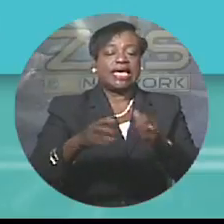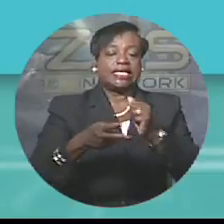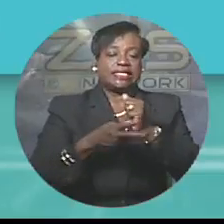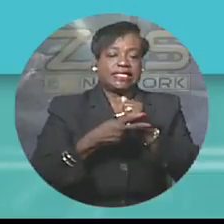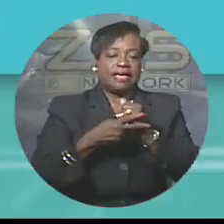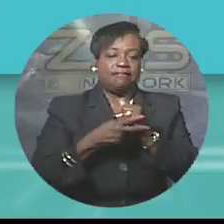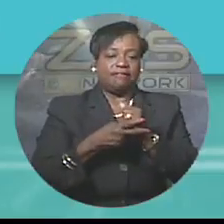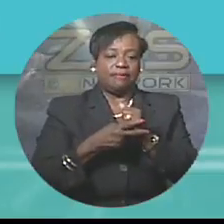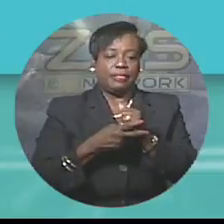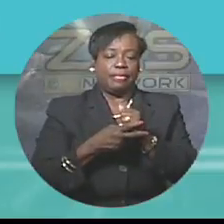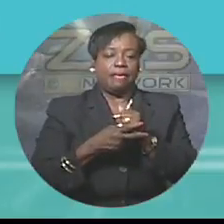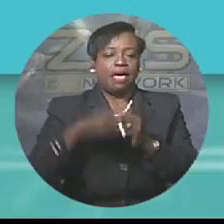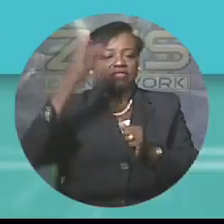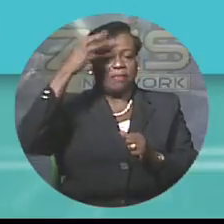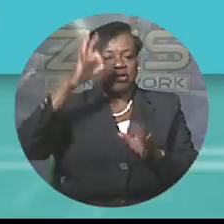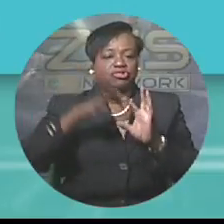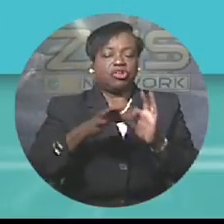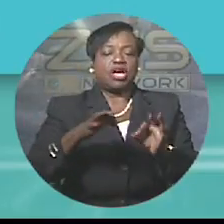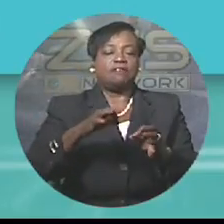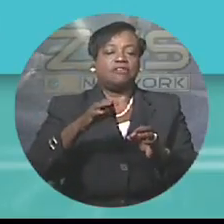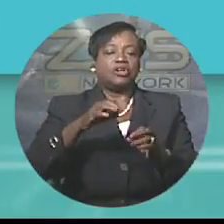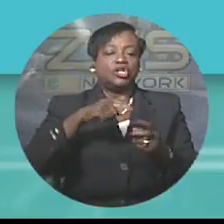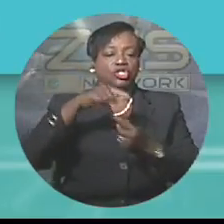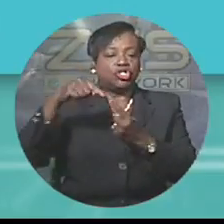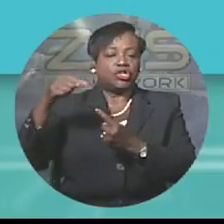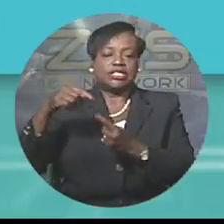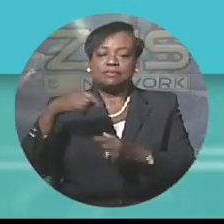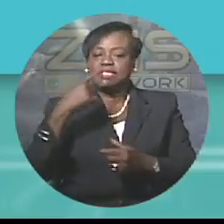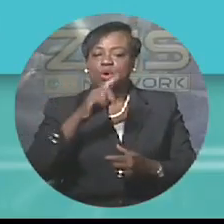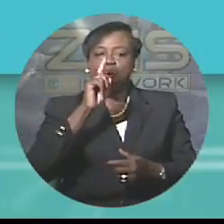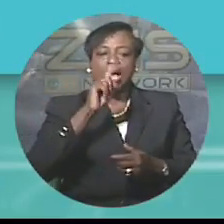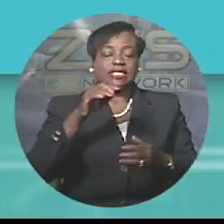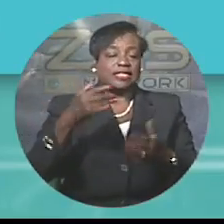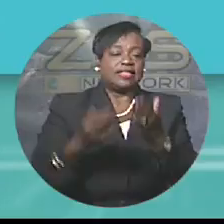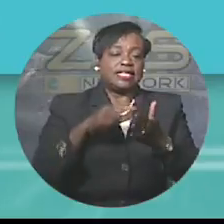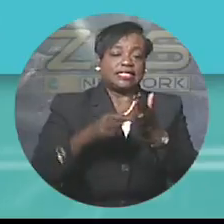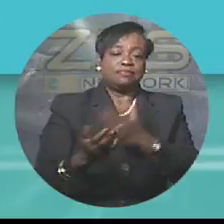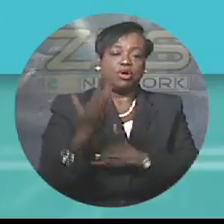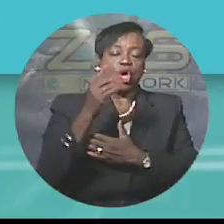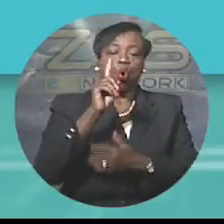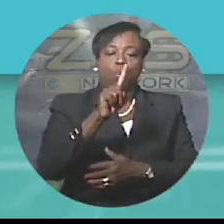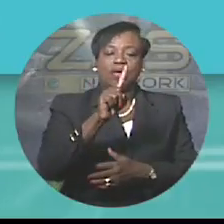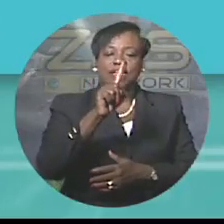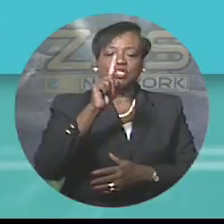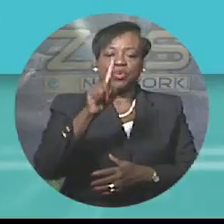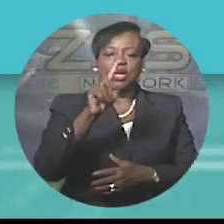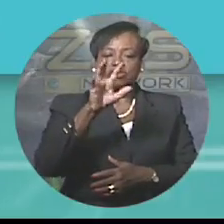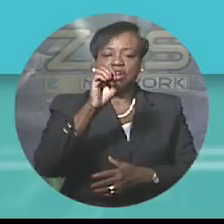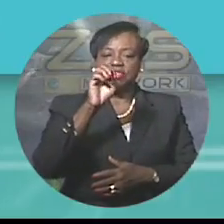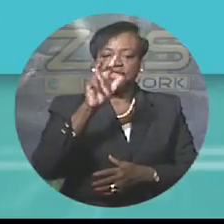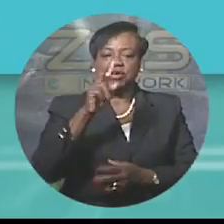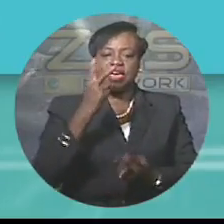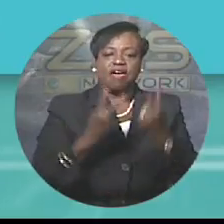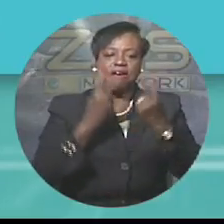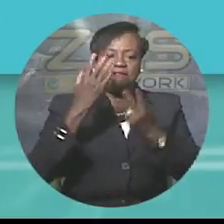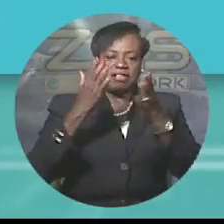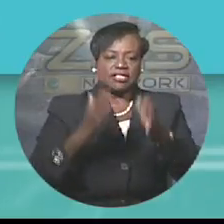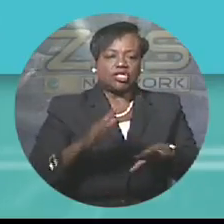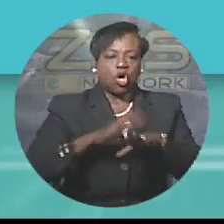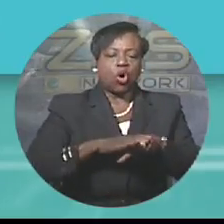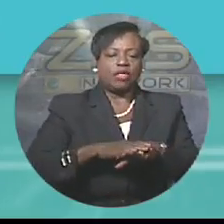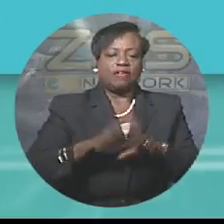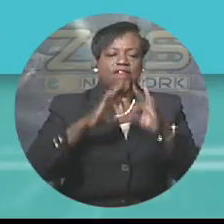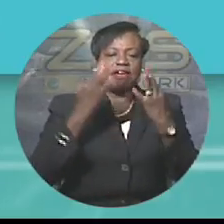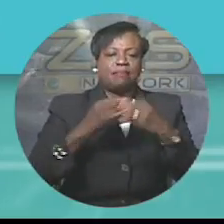From our number one industry, the Ministry of Tourism confirming that as of this morning, there were 1,103 visitors on the Family Islands and Grand Bahama, and just